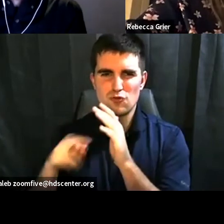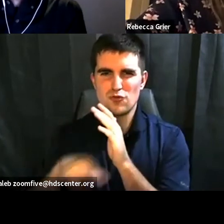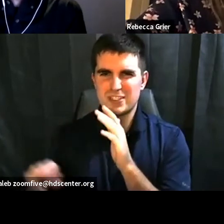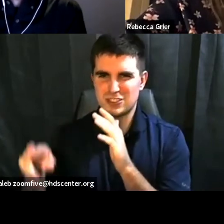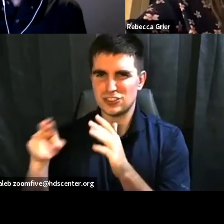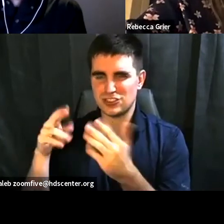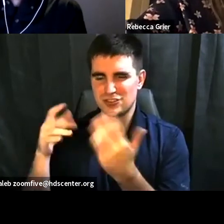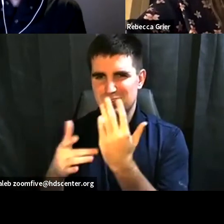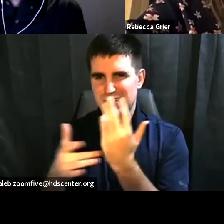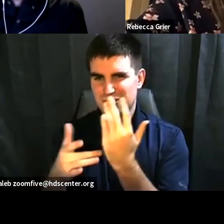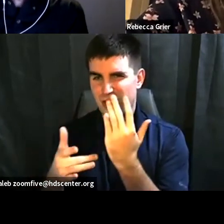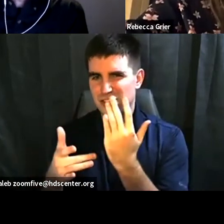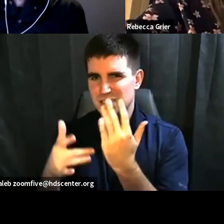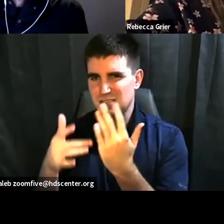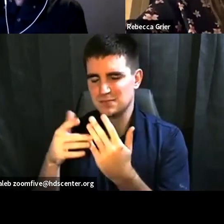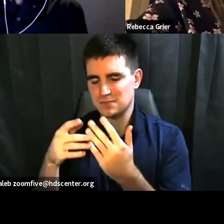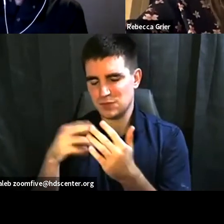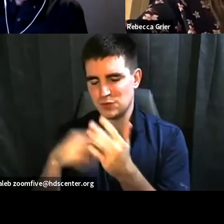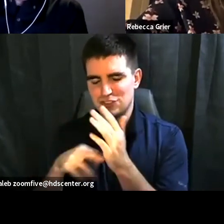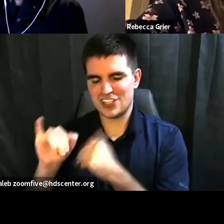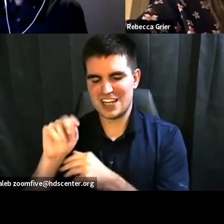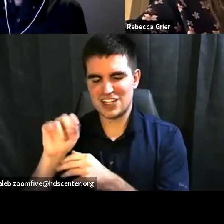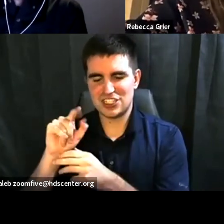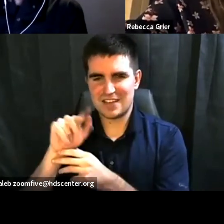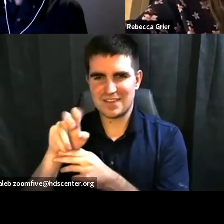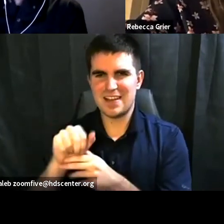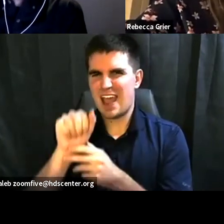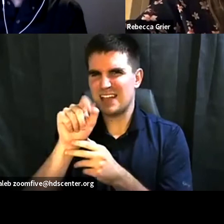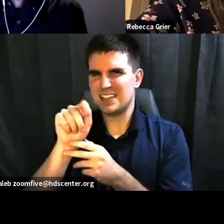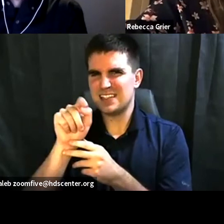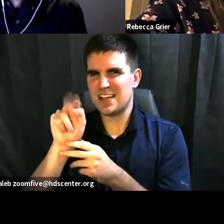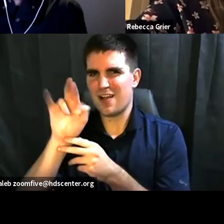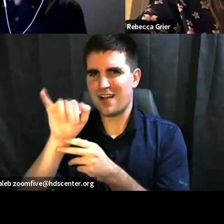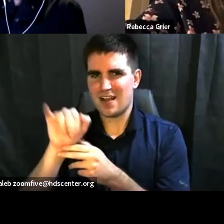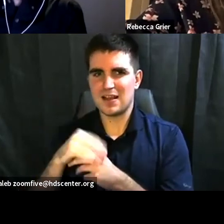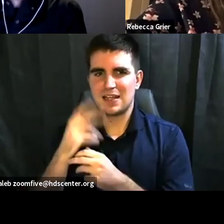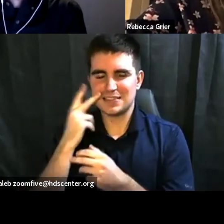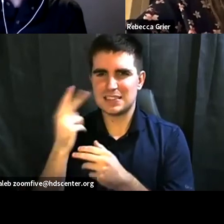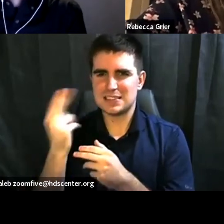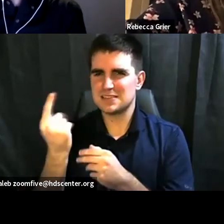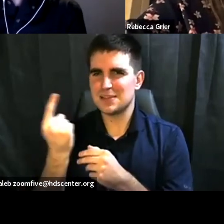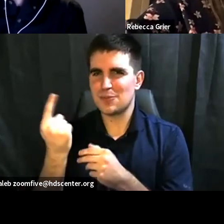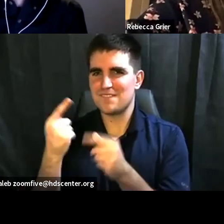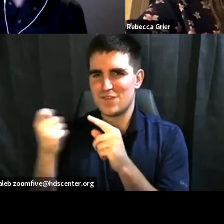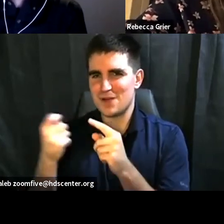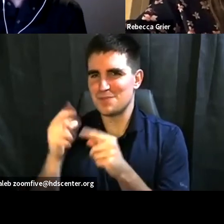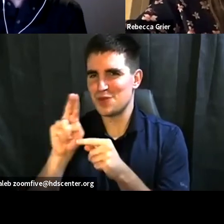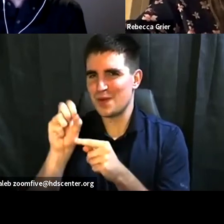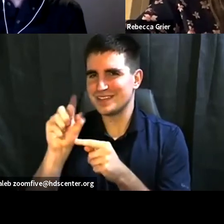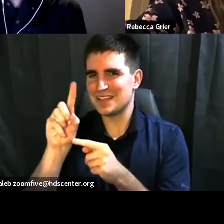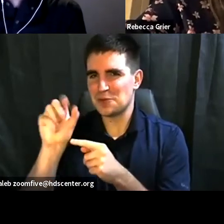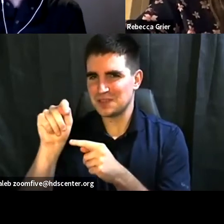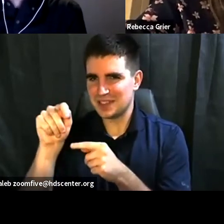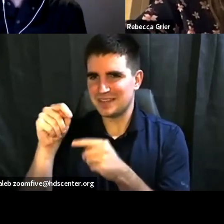ATTRI, A-T-T-R-I. I actually see the name of someone from USDOT in the list here who's involved in that program